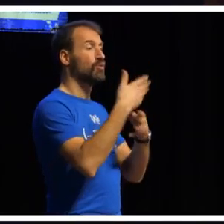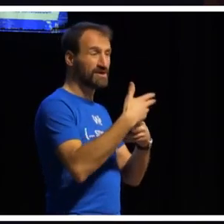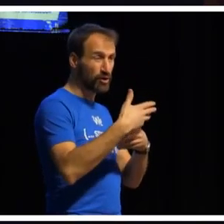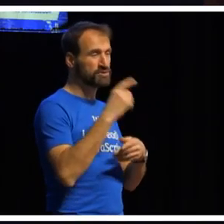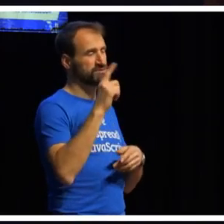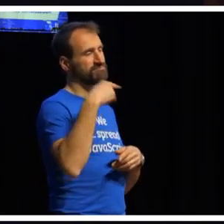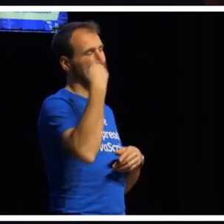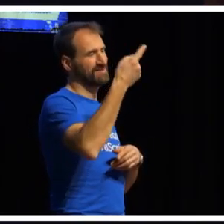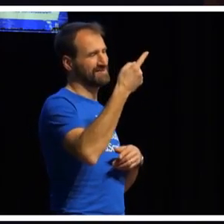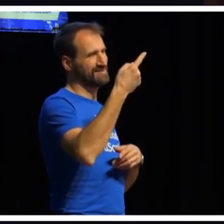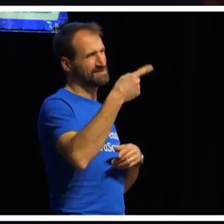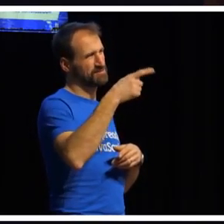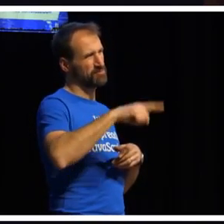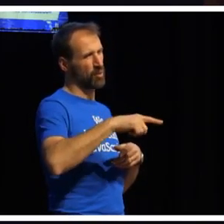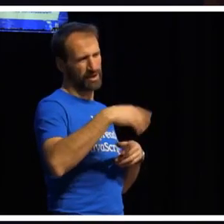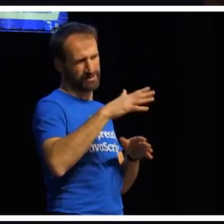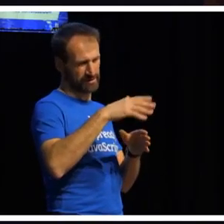month.